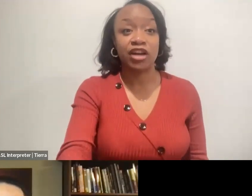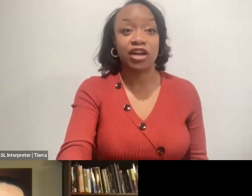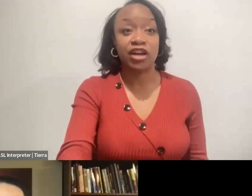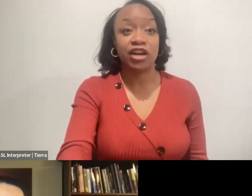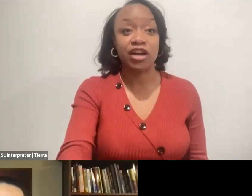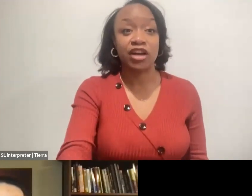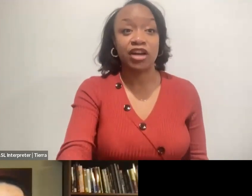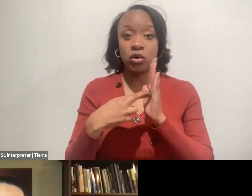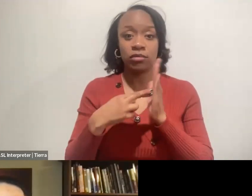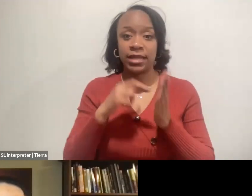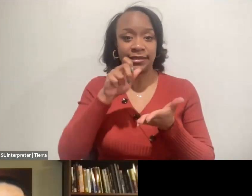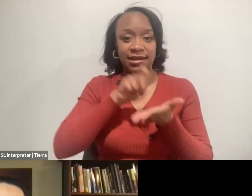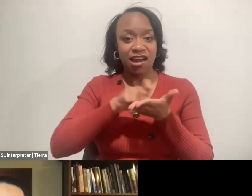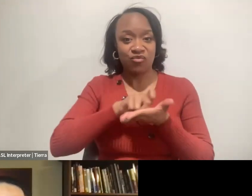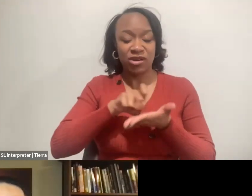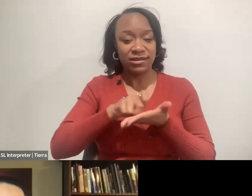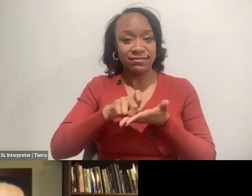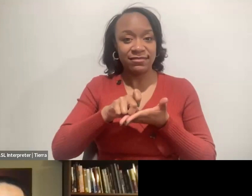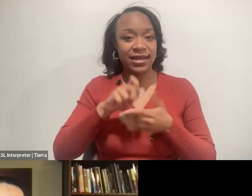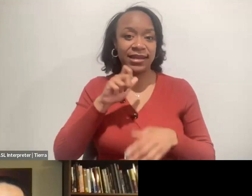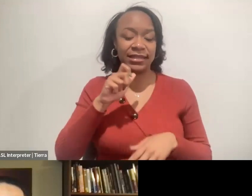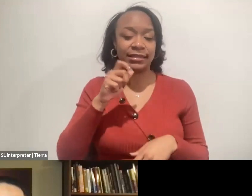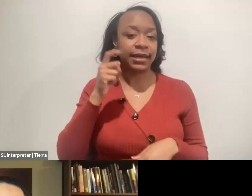so unconscious and in the